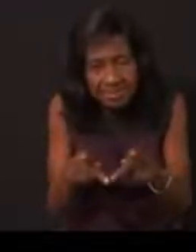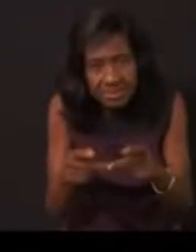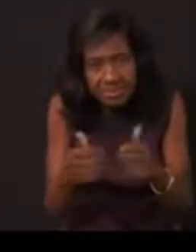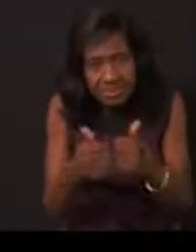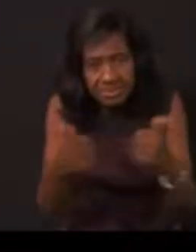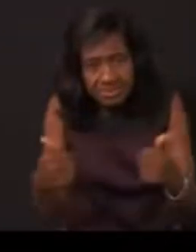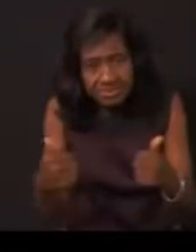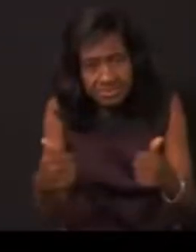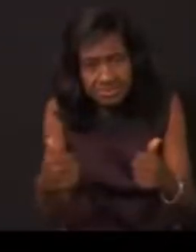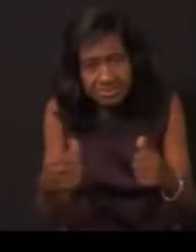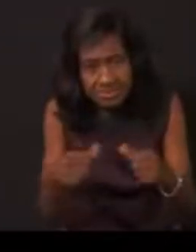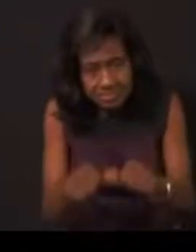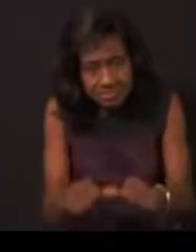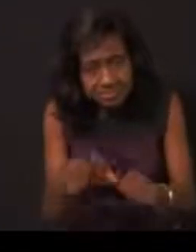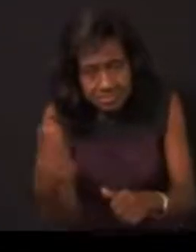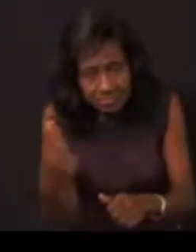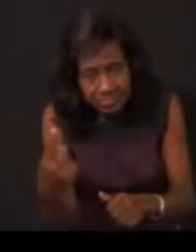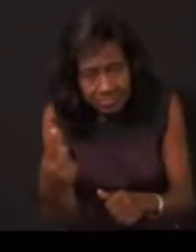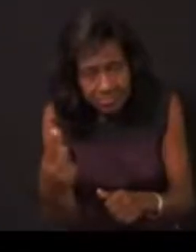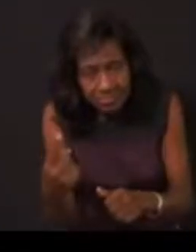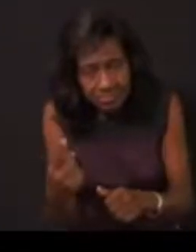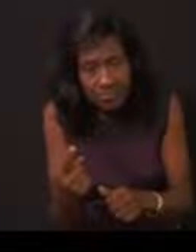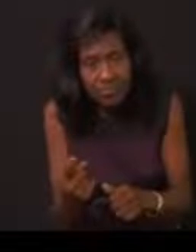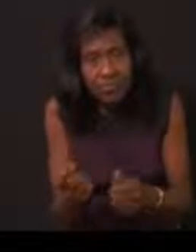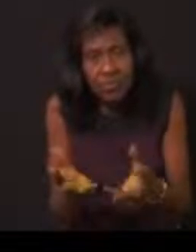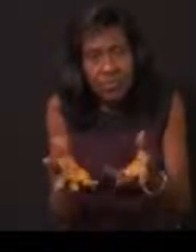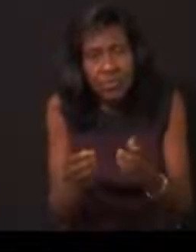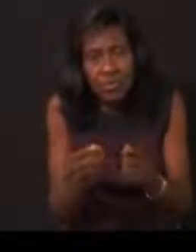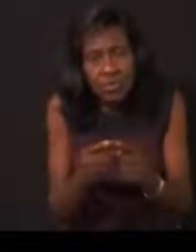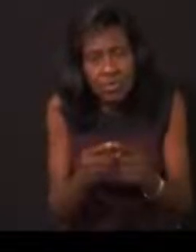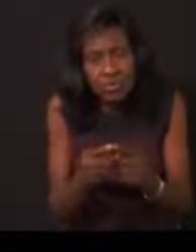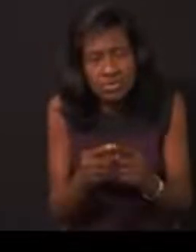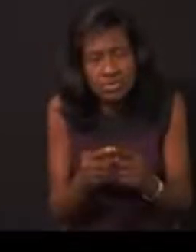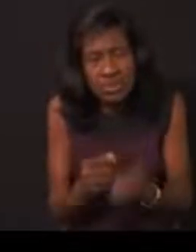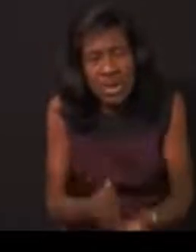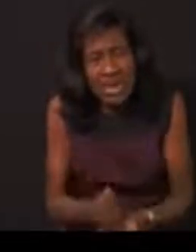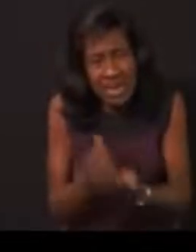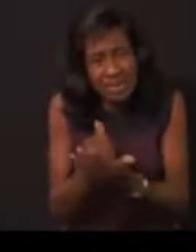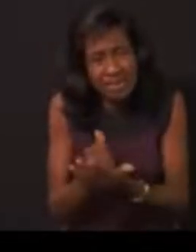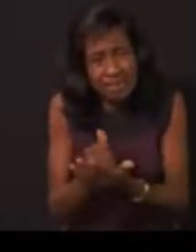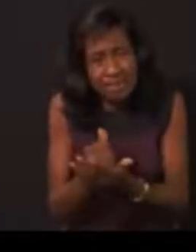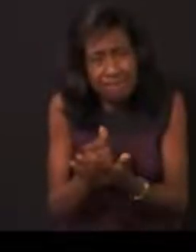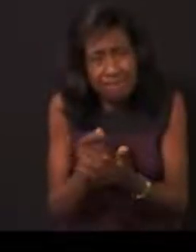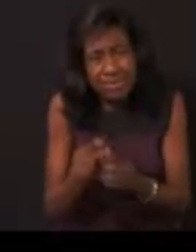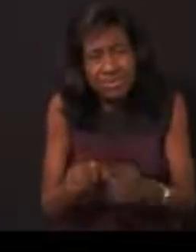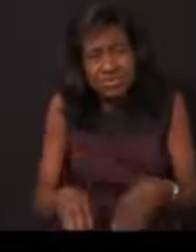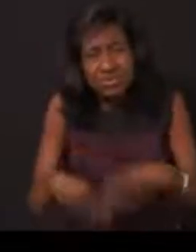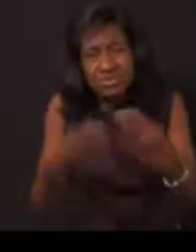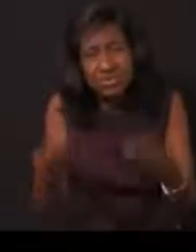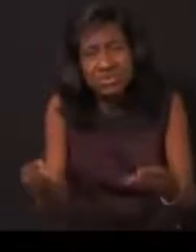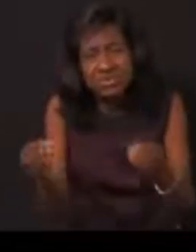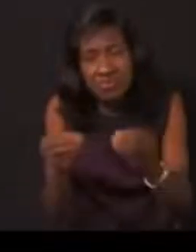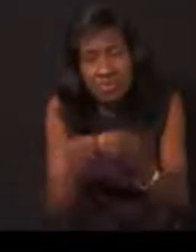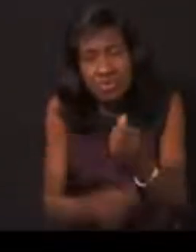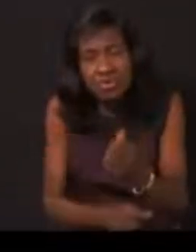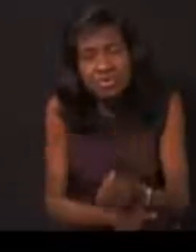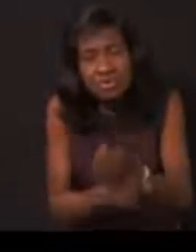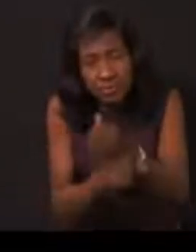vaccinated. We want to strengthen humanitarian support, including for those who are